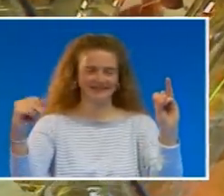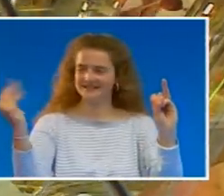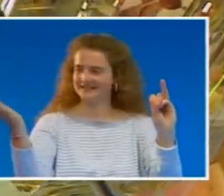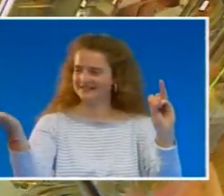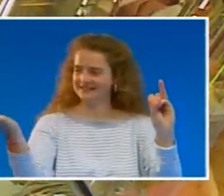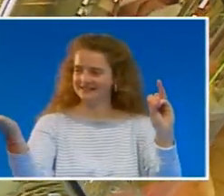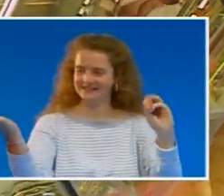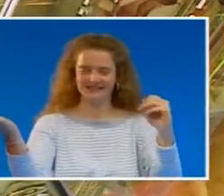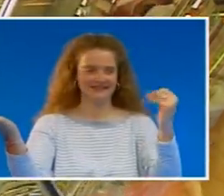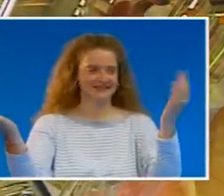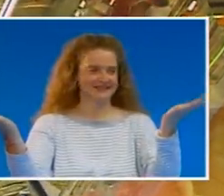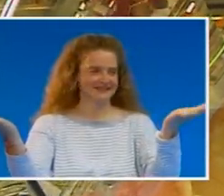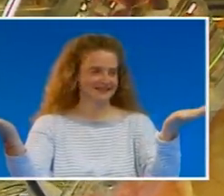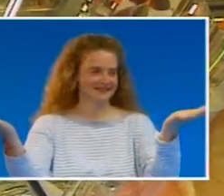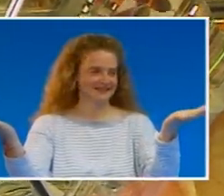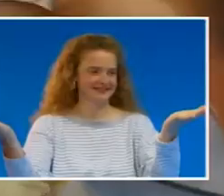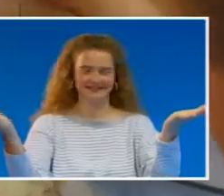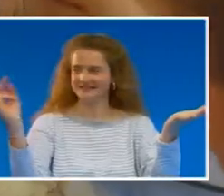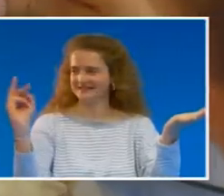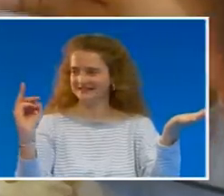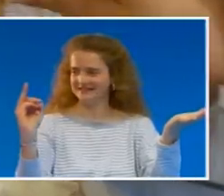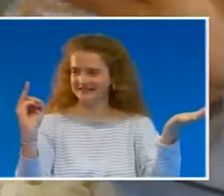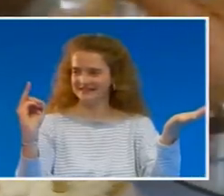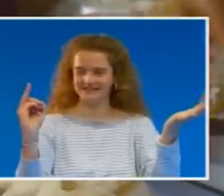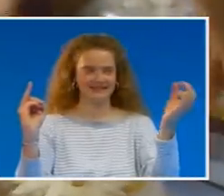Ruby Ring, where are you?